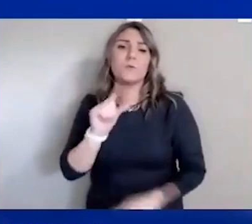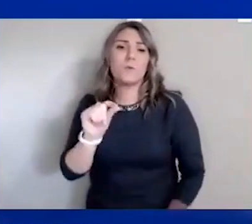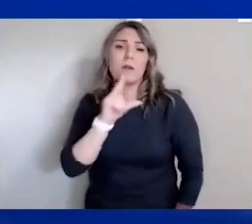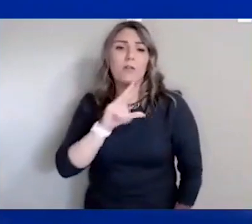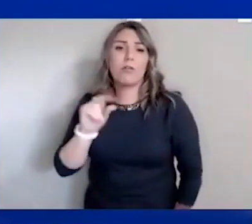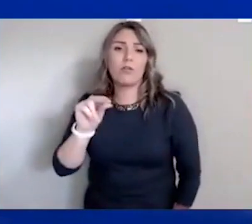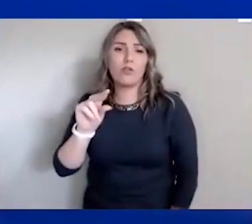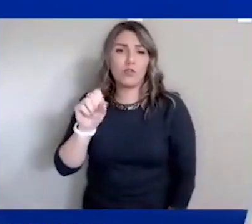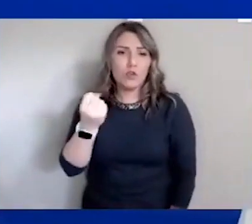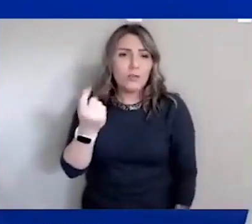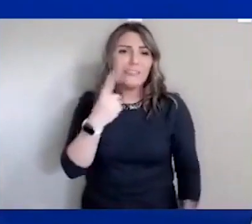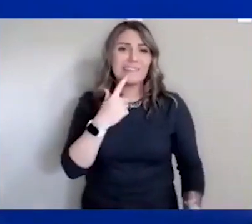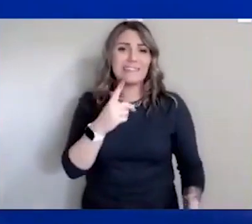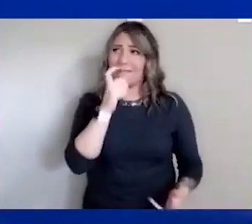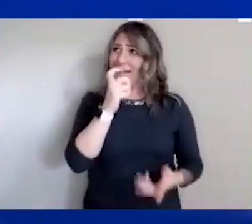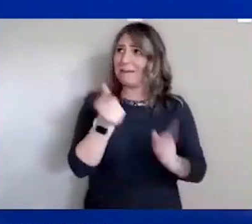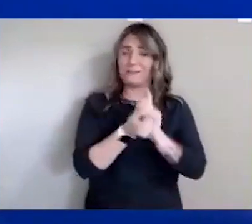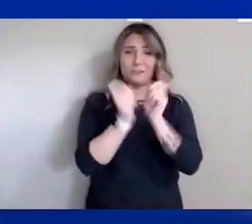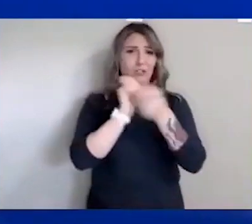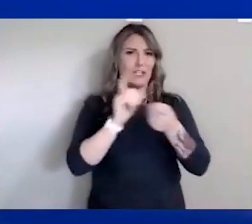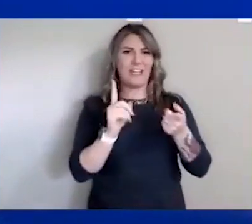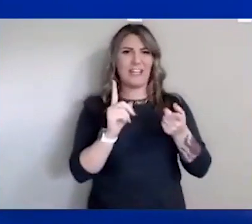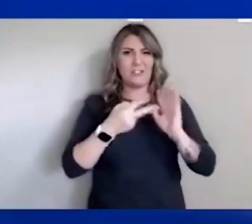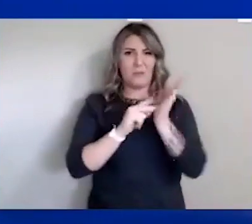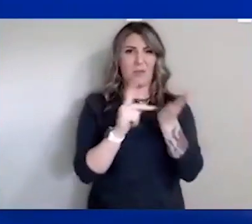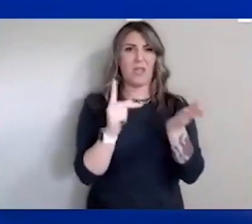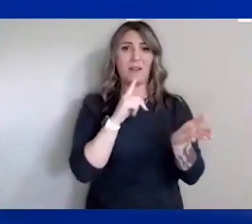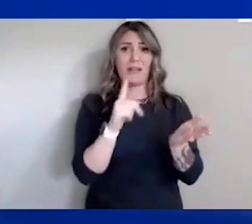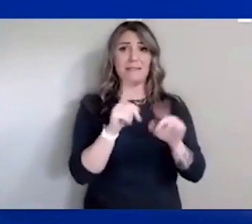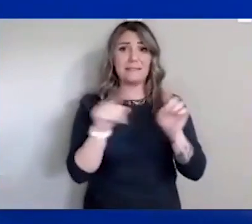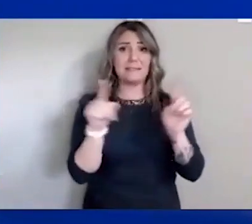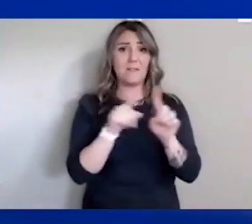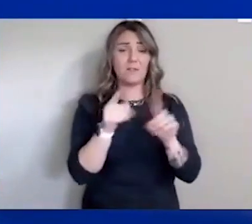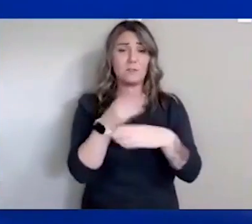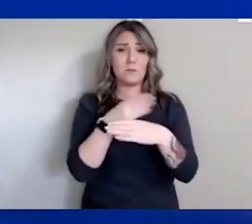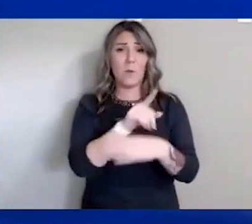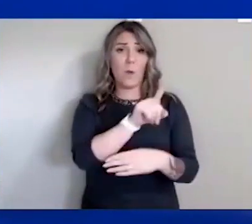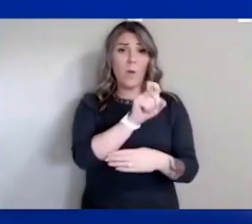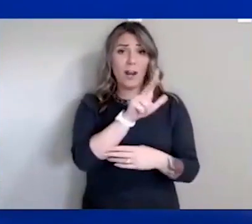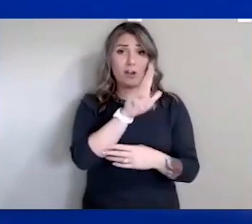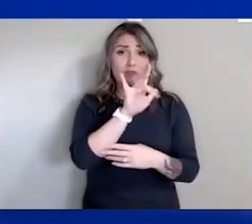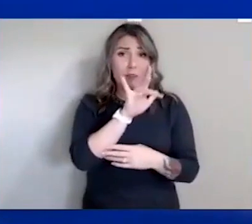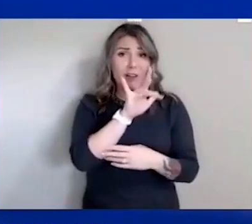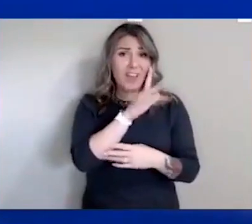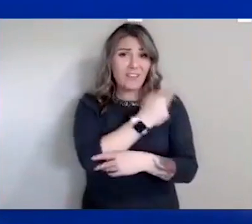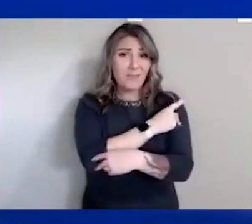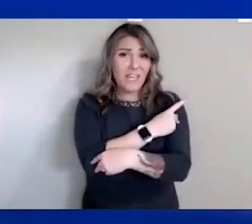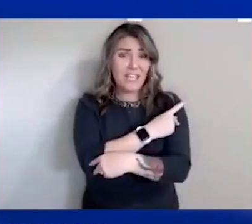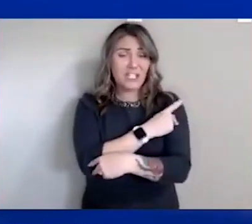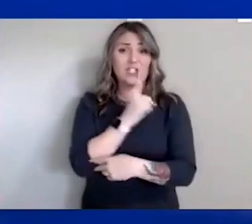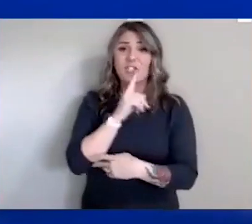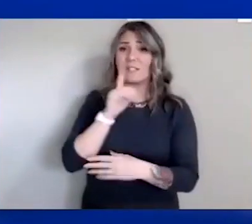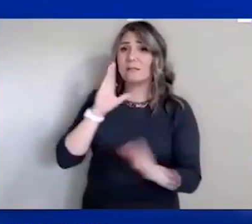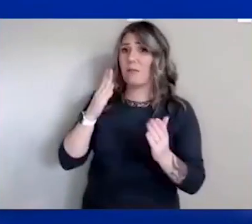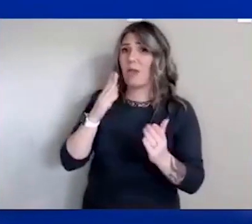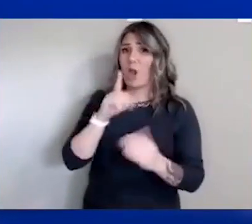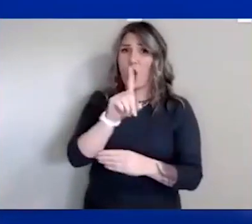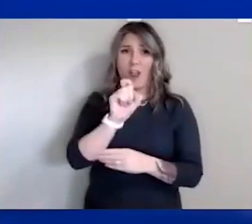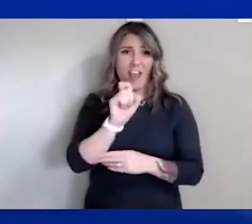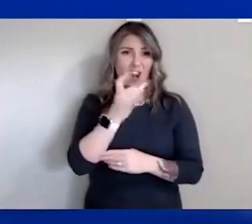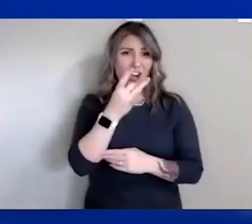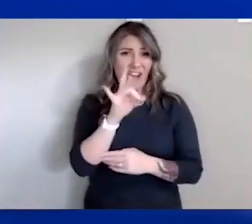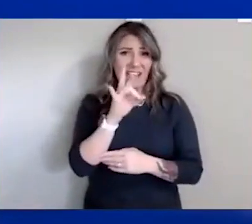all. It's the difference between having 125 patients here with COVID-19, of whom 118 of them are really sick